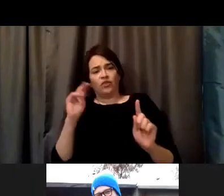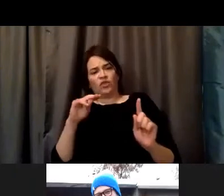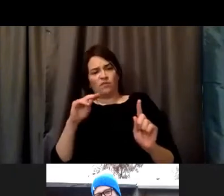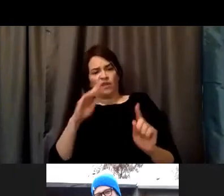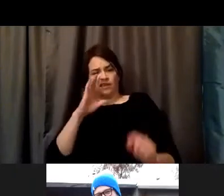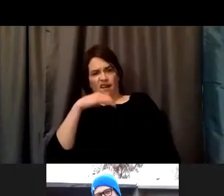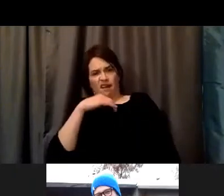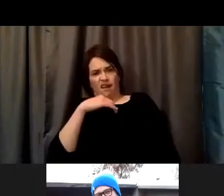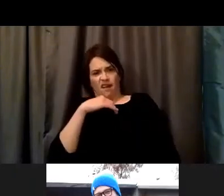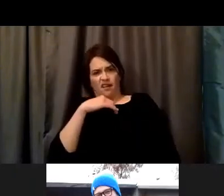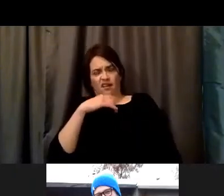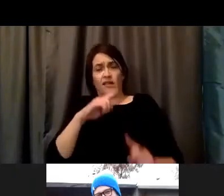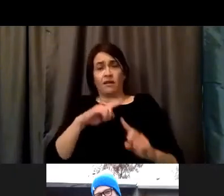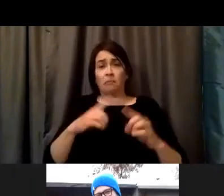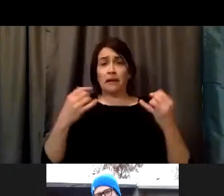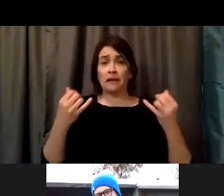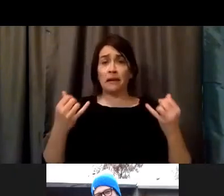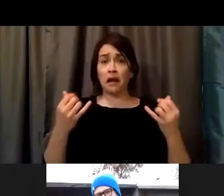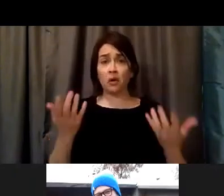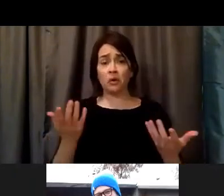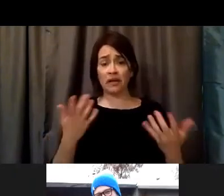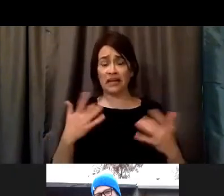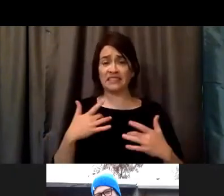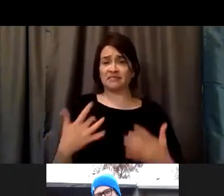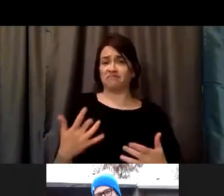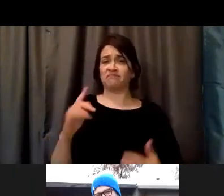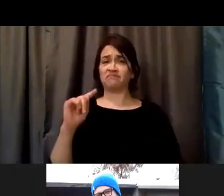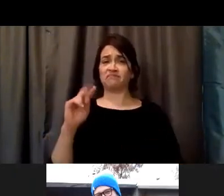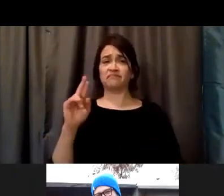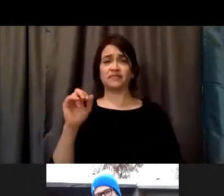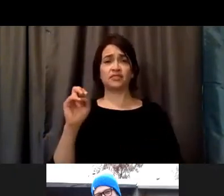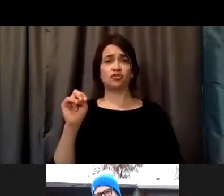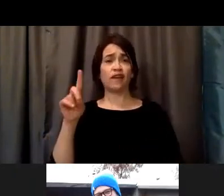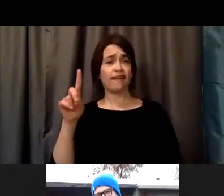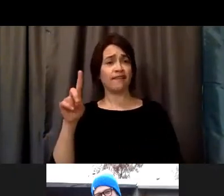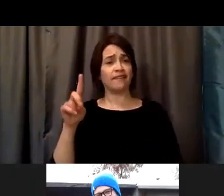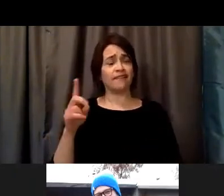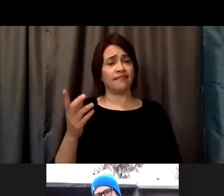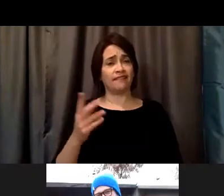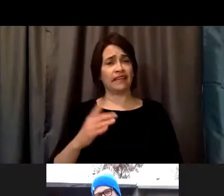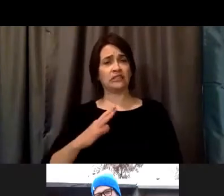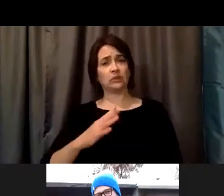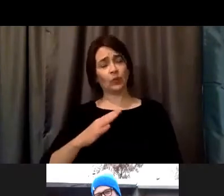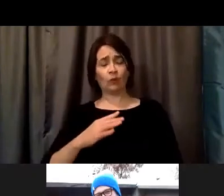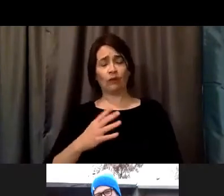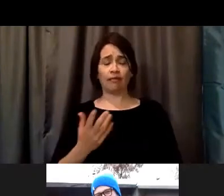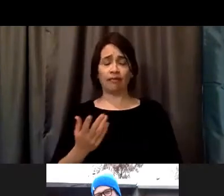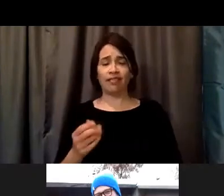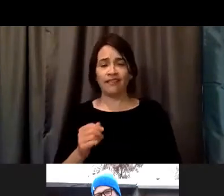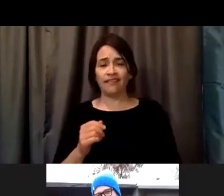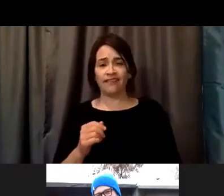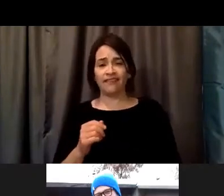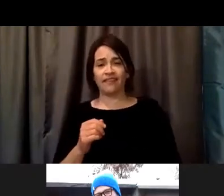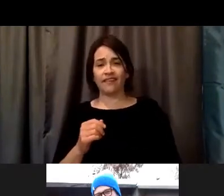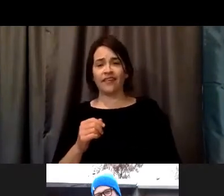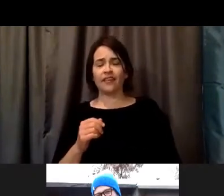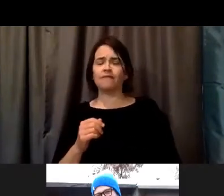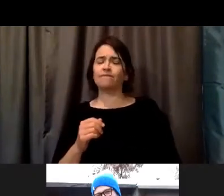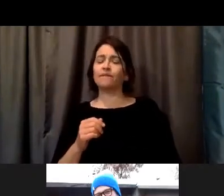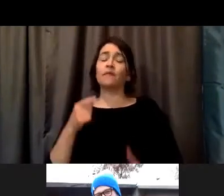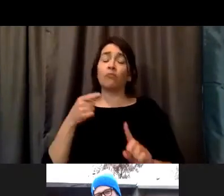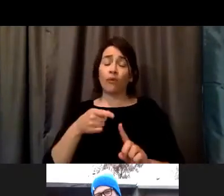it's the trend. It's the fashion. It's the coolness, the cool factor. So I think it's very important that we embrace